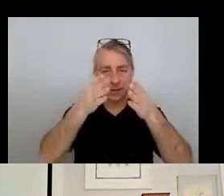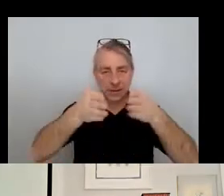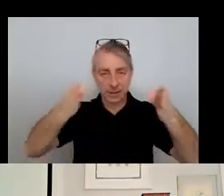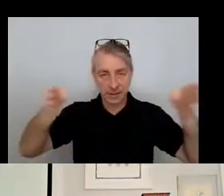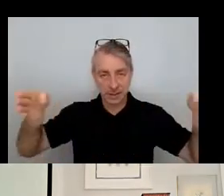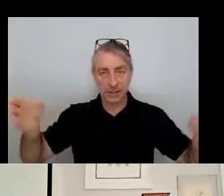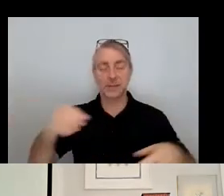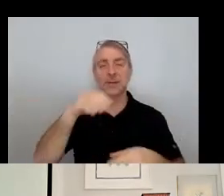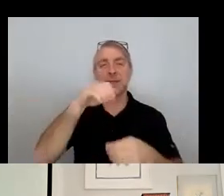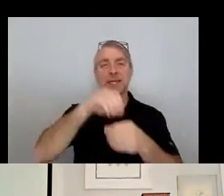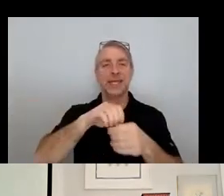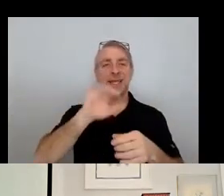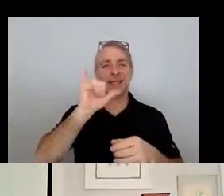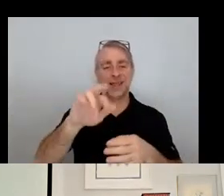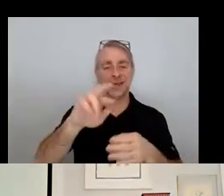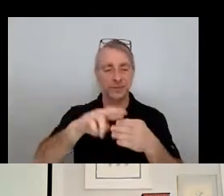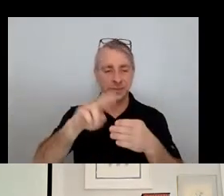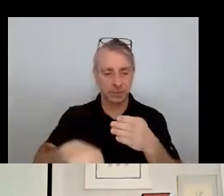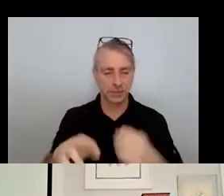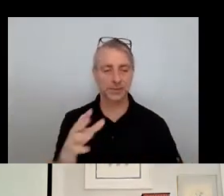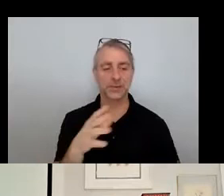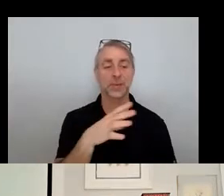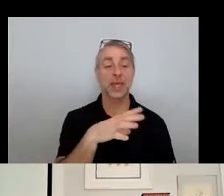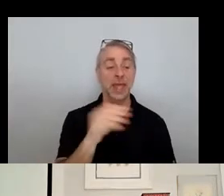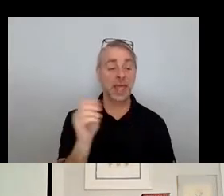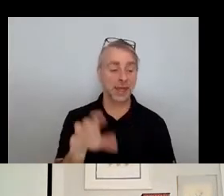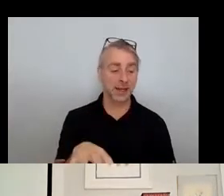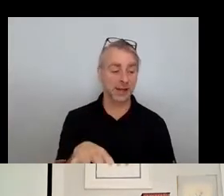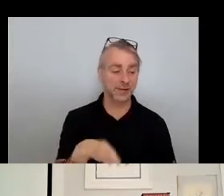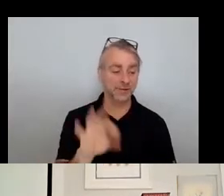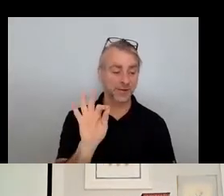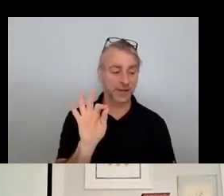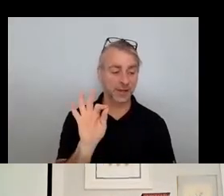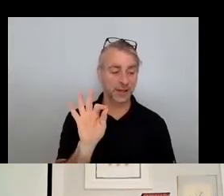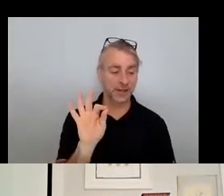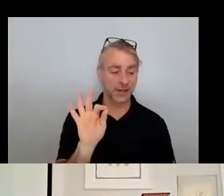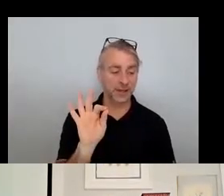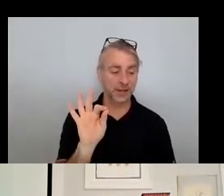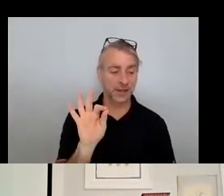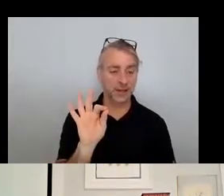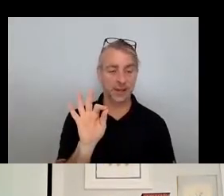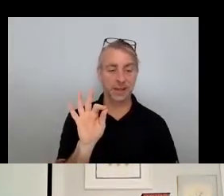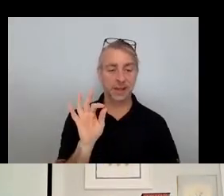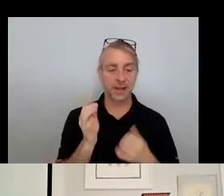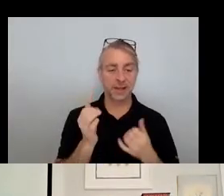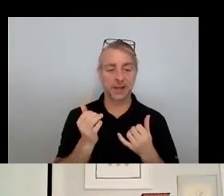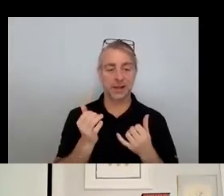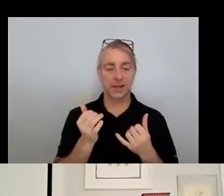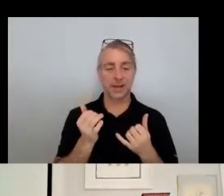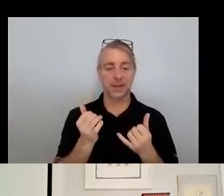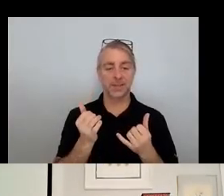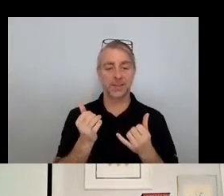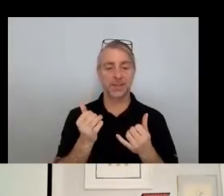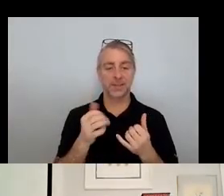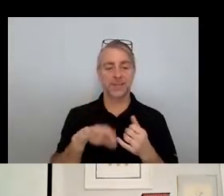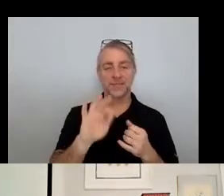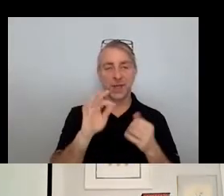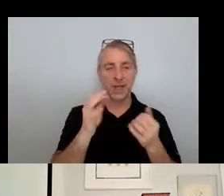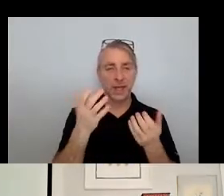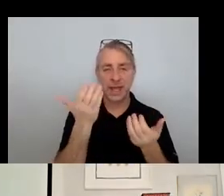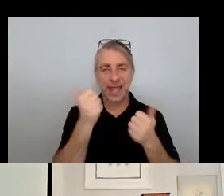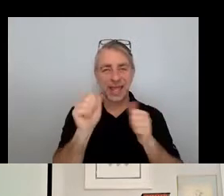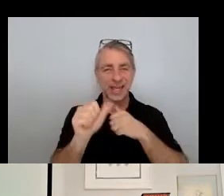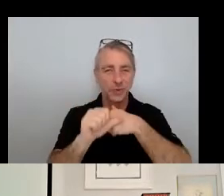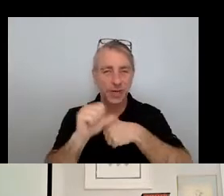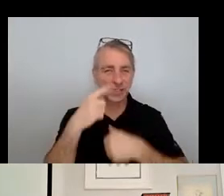and methods to examine the potential risk of bias in a systematic review. And